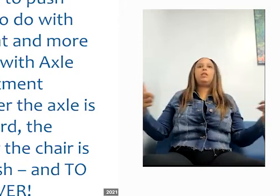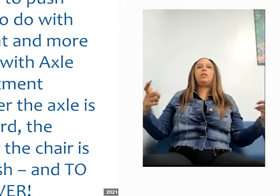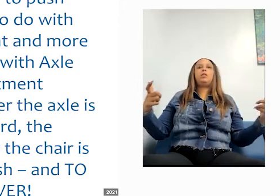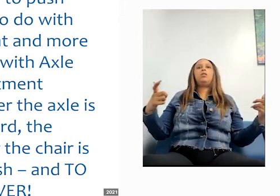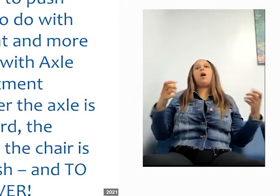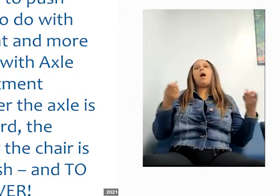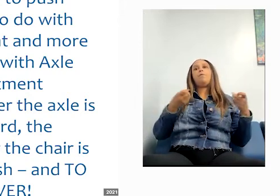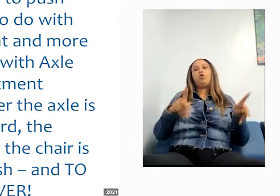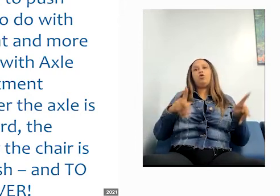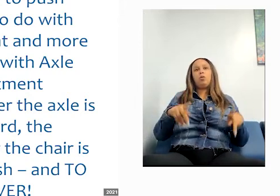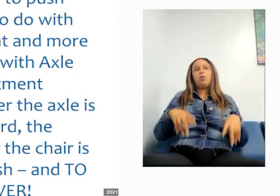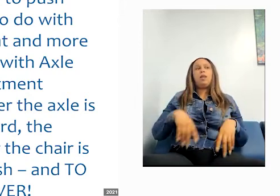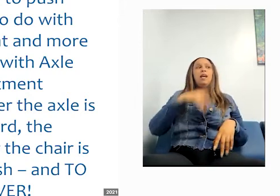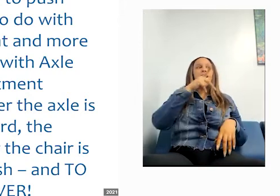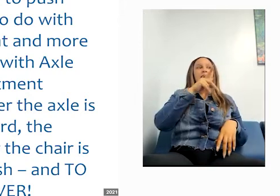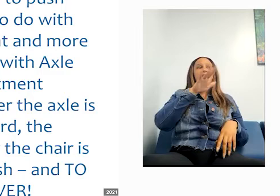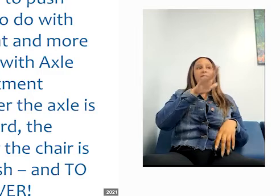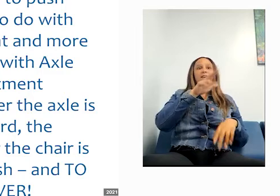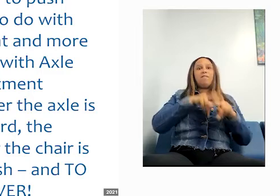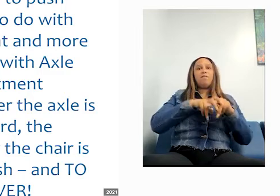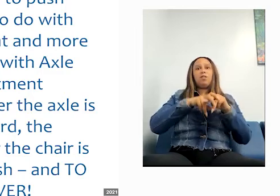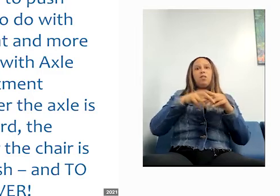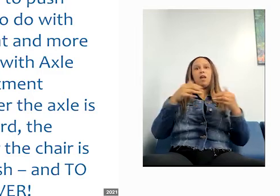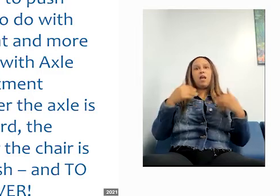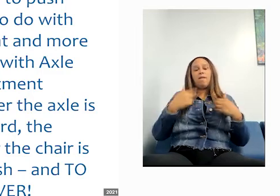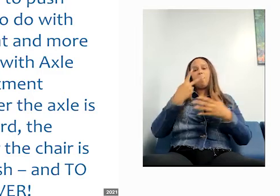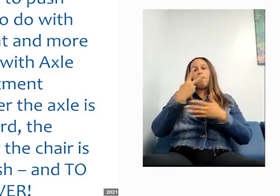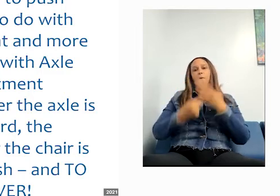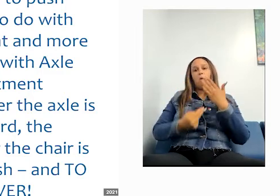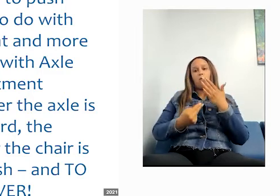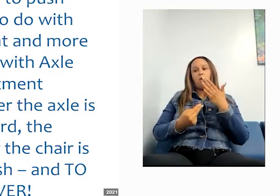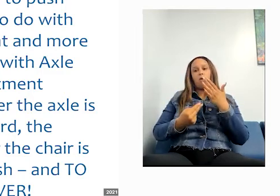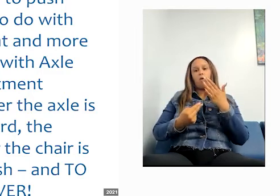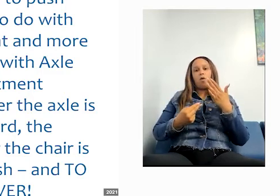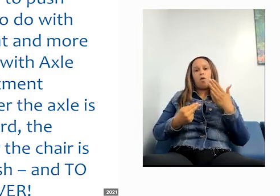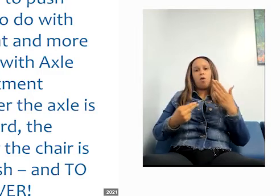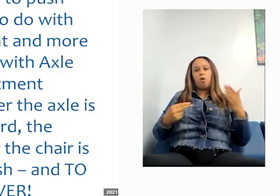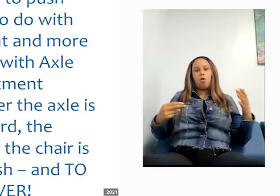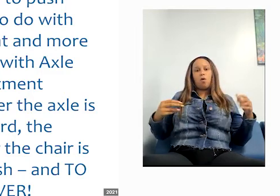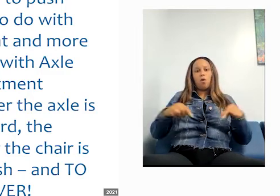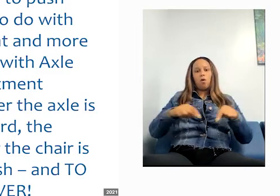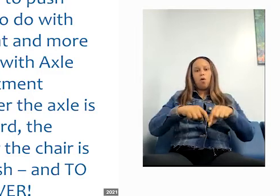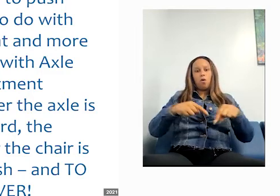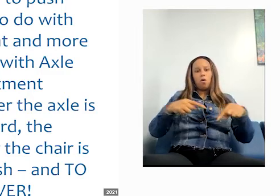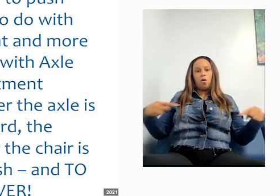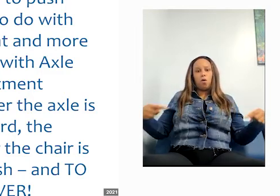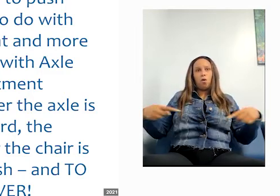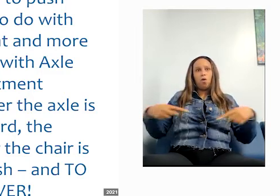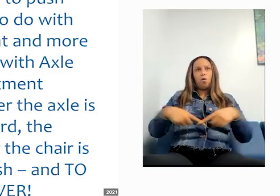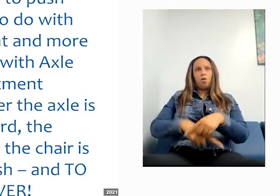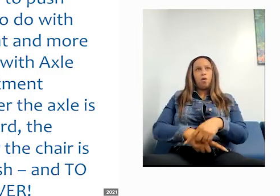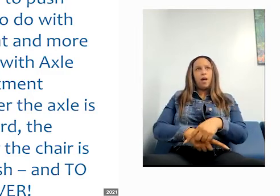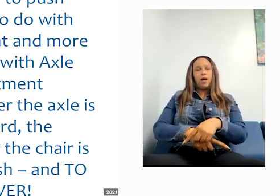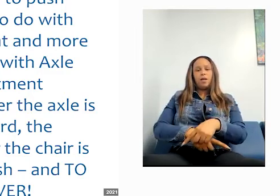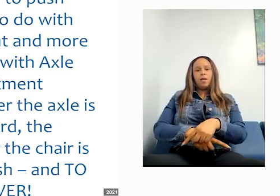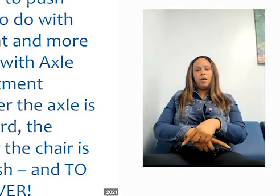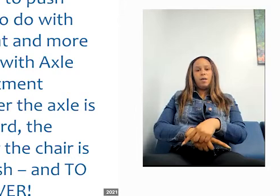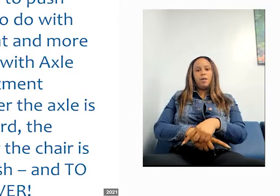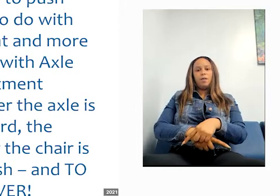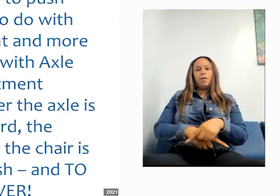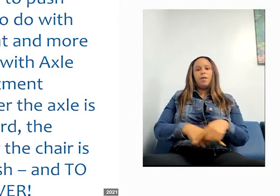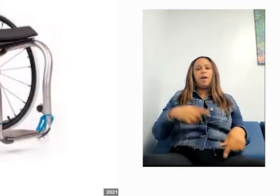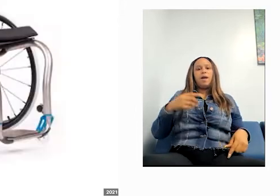And K5 chairs come with both a cross frame. So this is an option if you're folding the chair side to